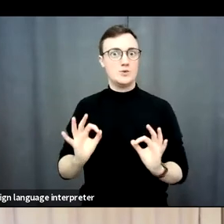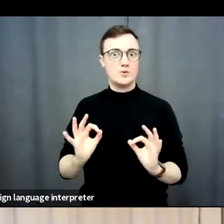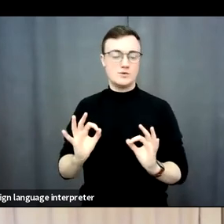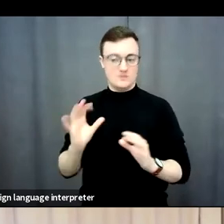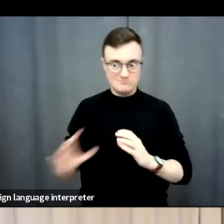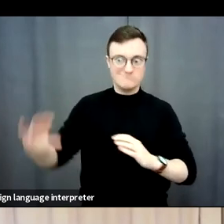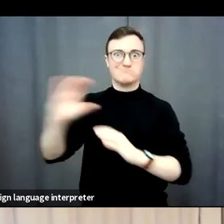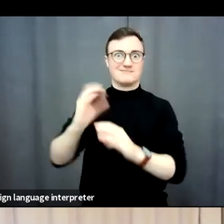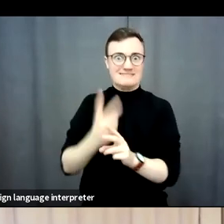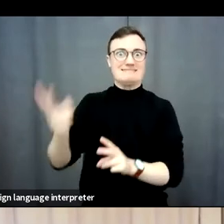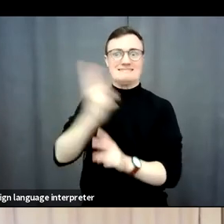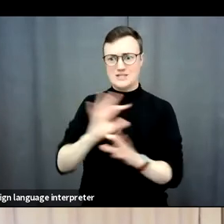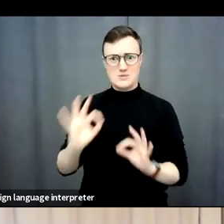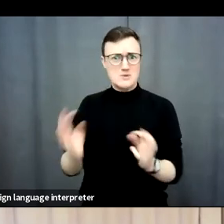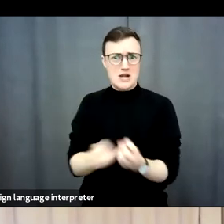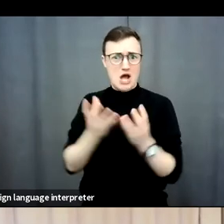how do you look on that, what to do with that.